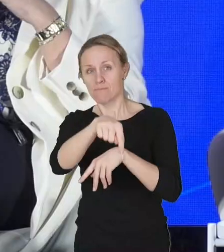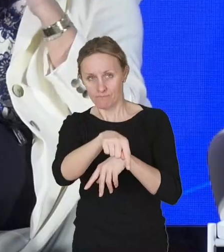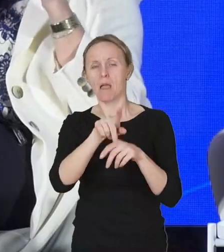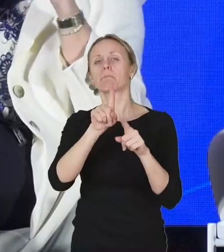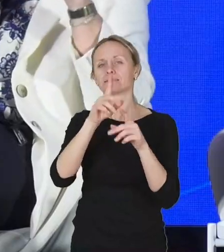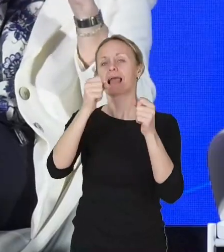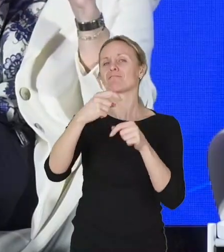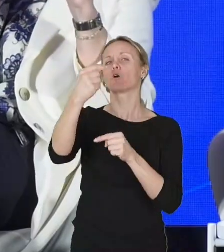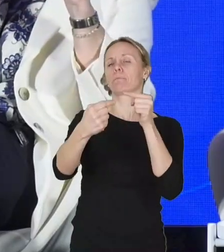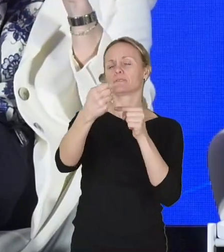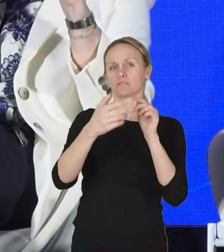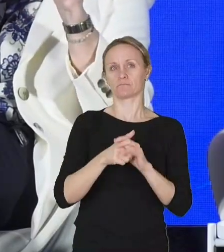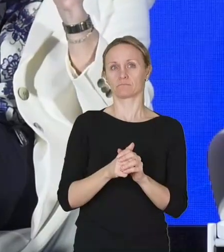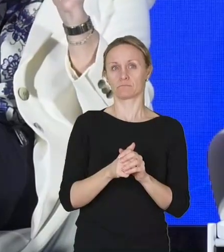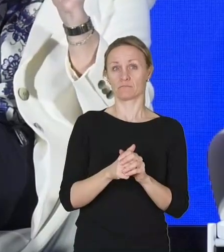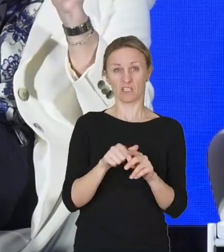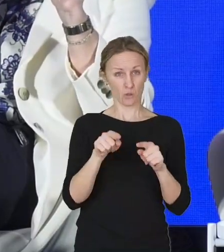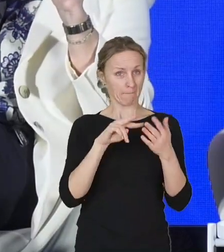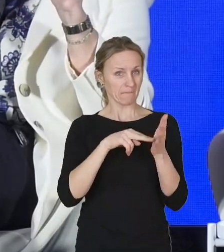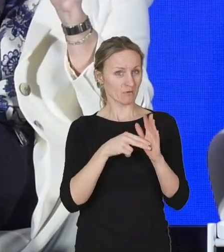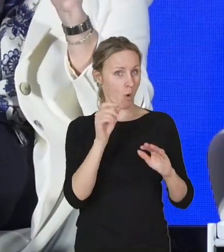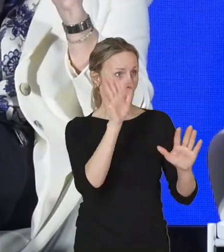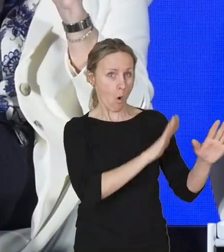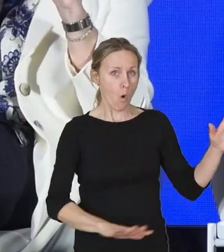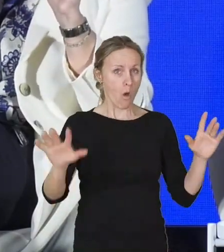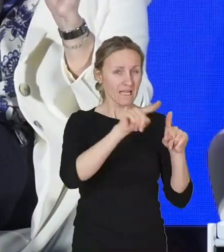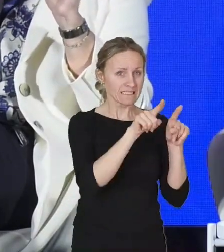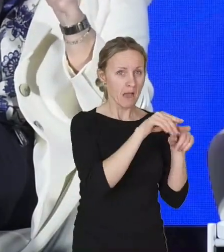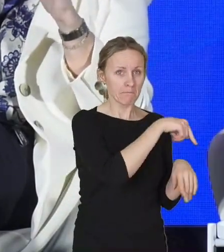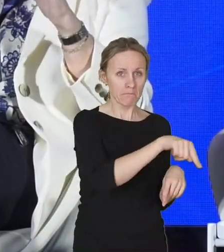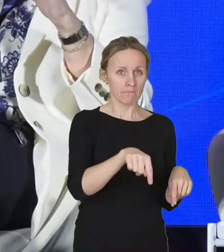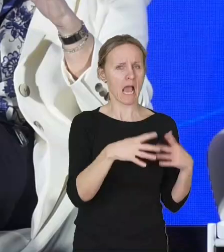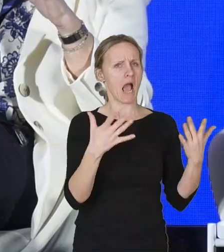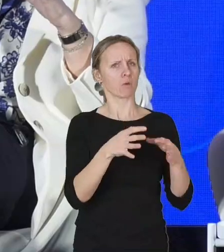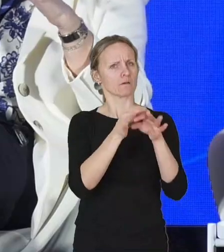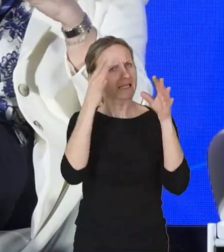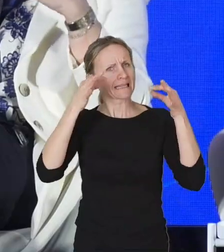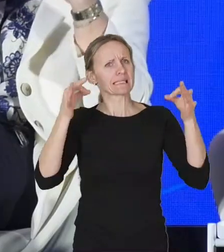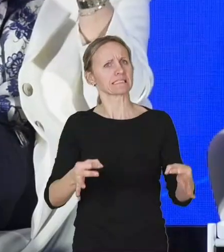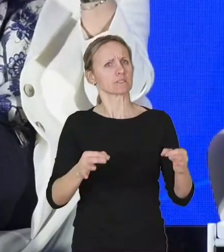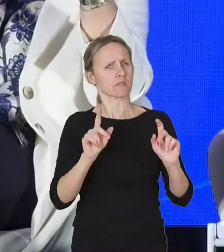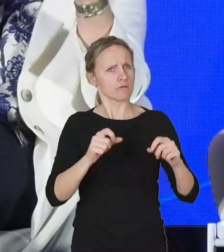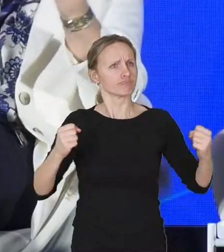altogether. And I would like to say one more issue here. I know that innovation has been